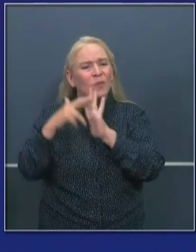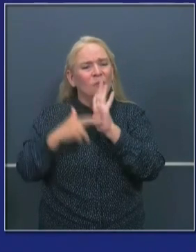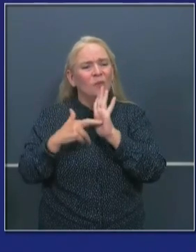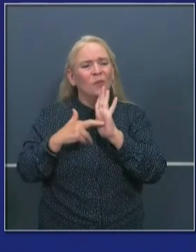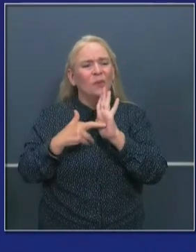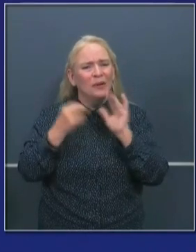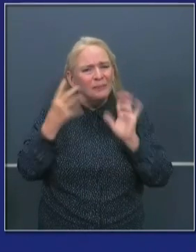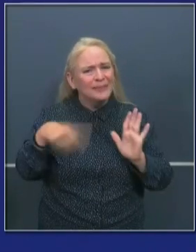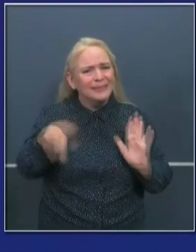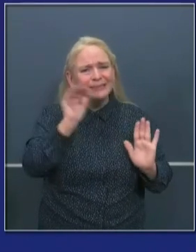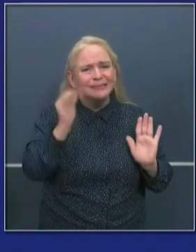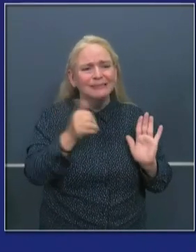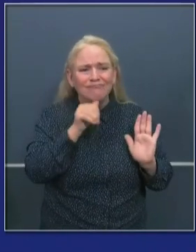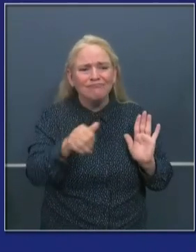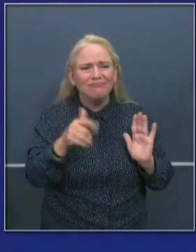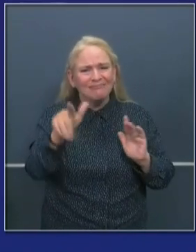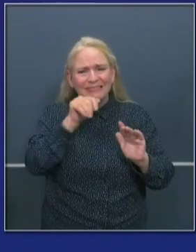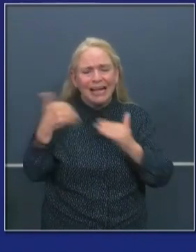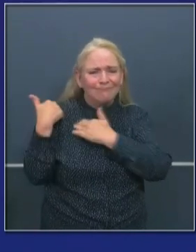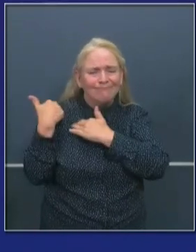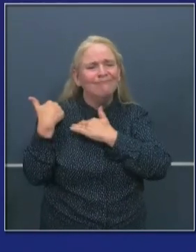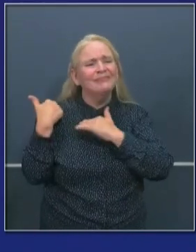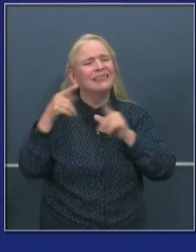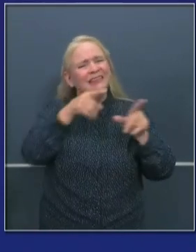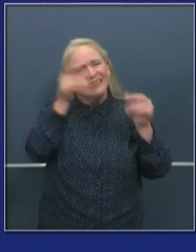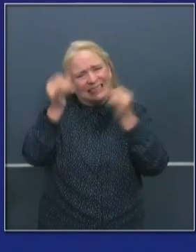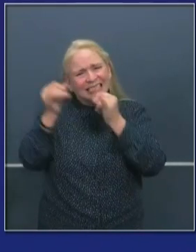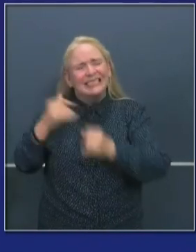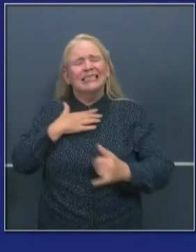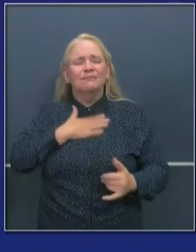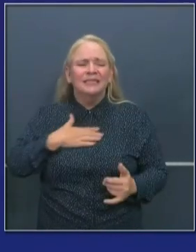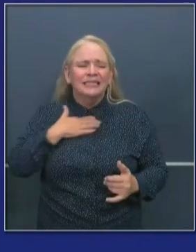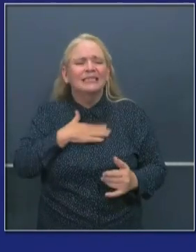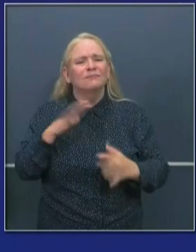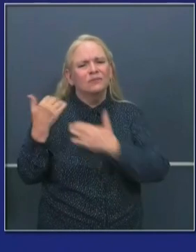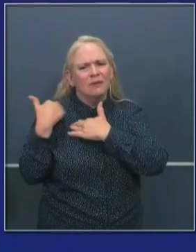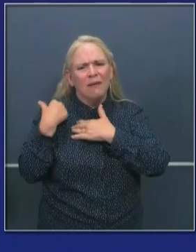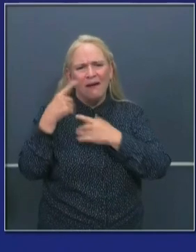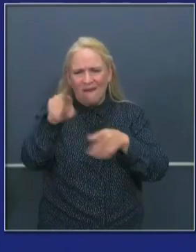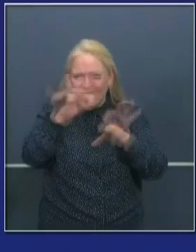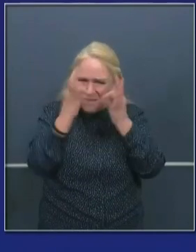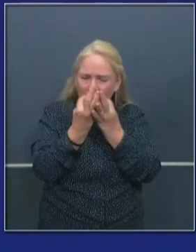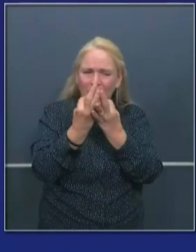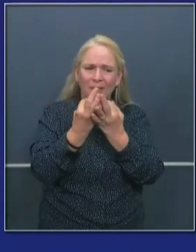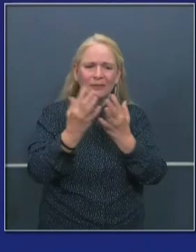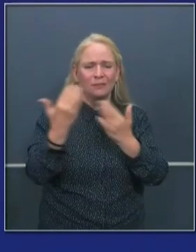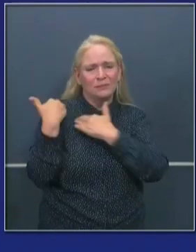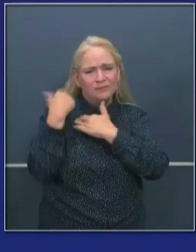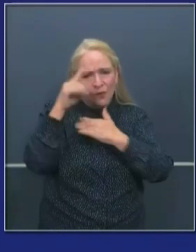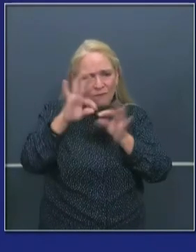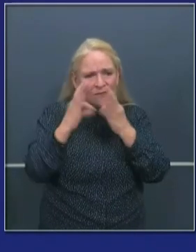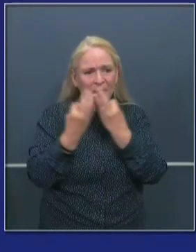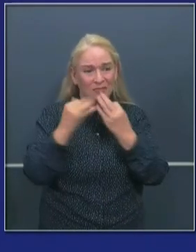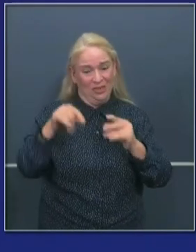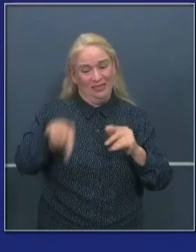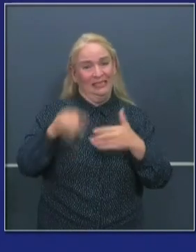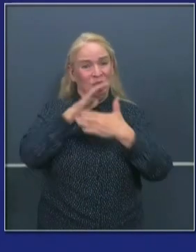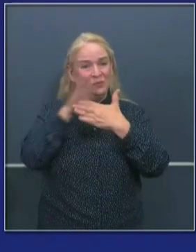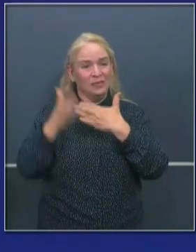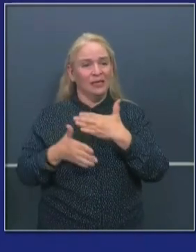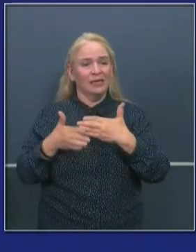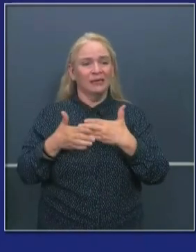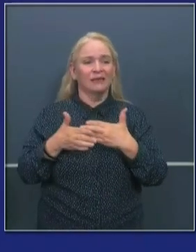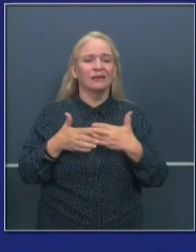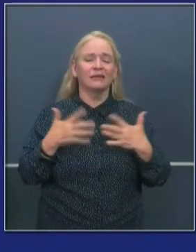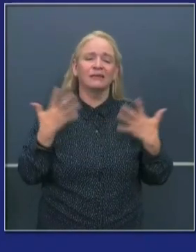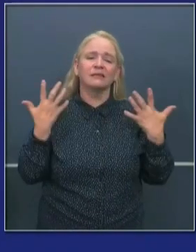personal responsibility, your actions on behalf of yourself, your families, over the course of this holiday weekend. Total number